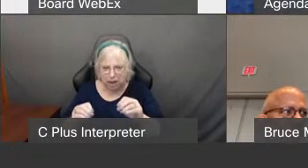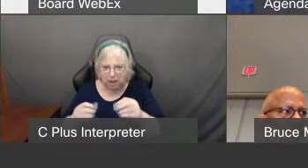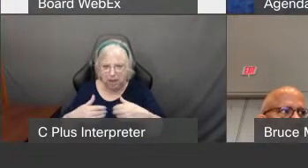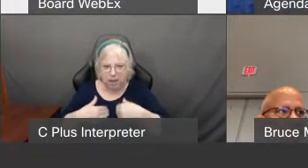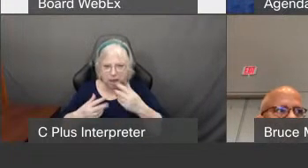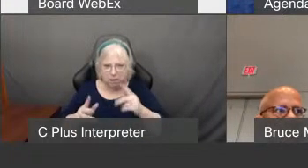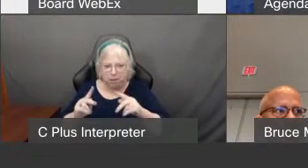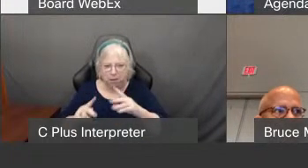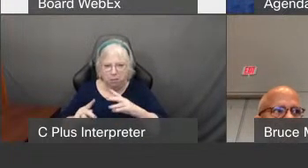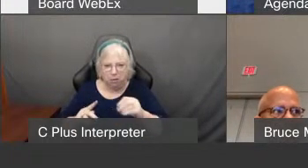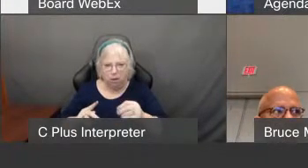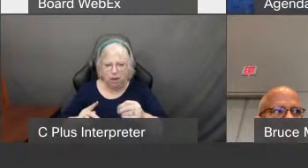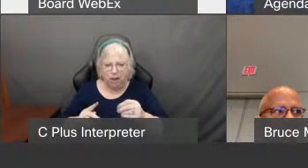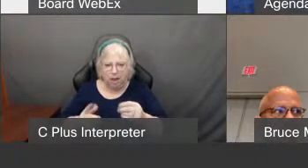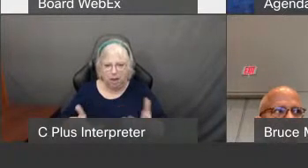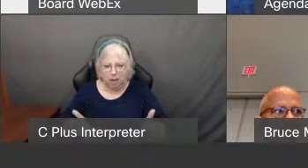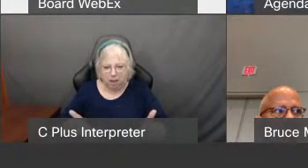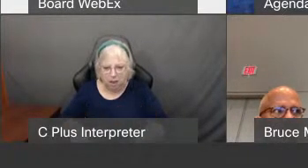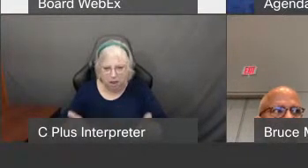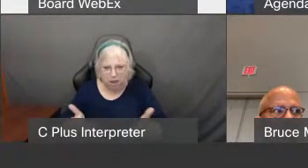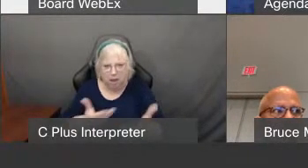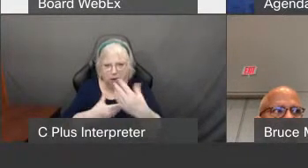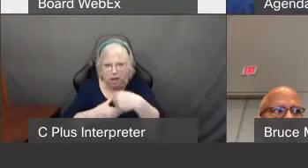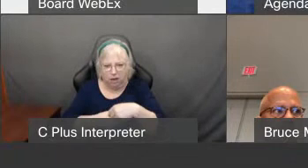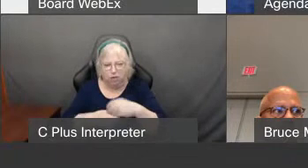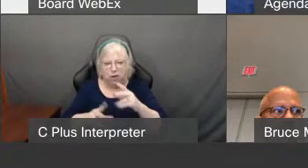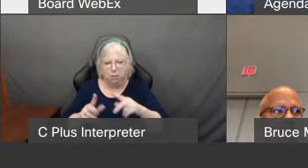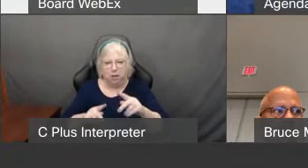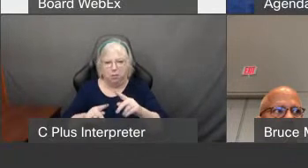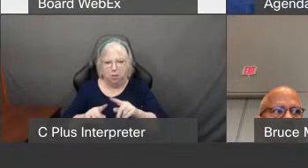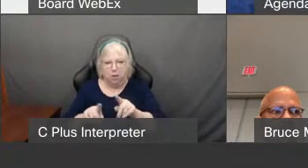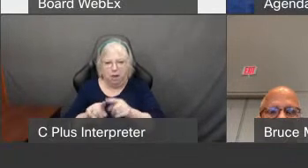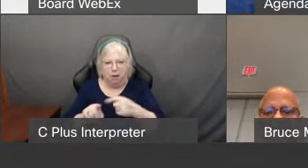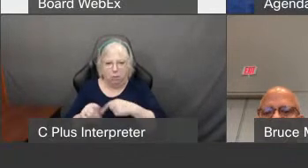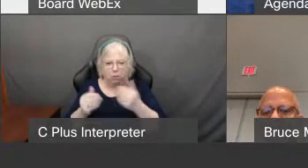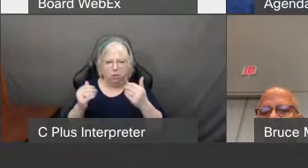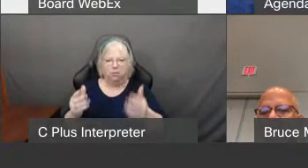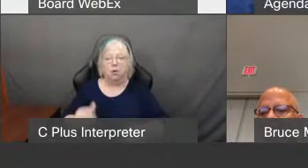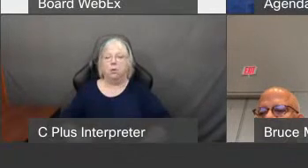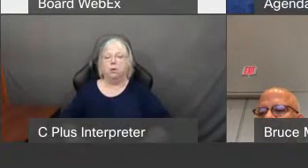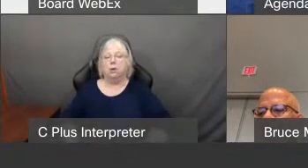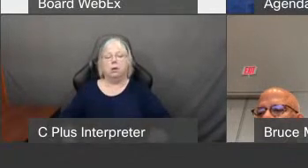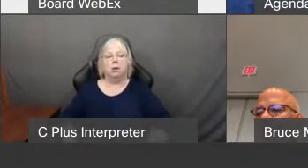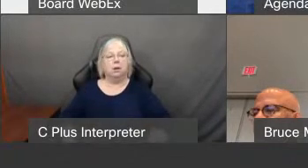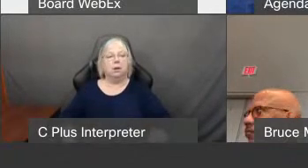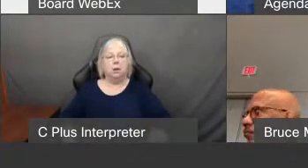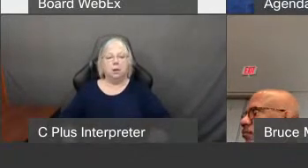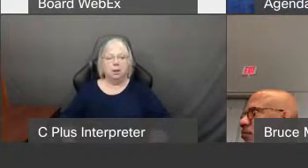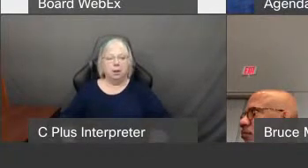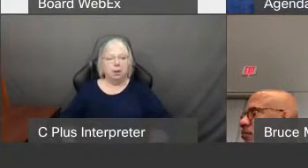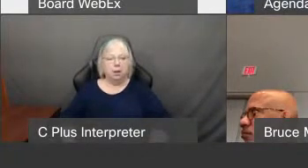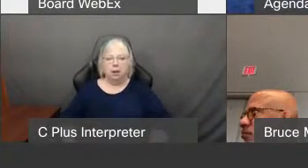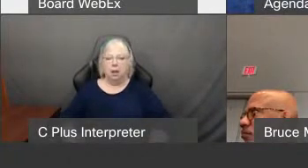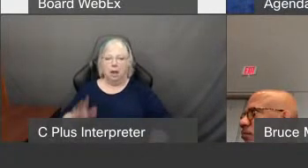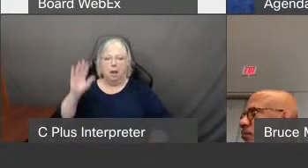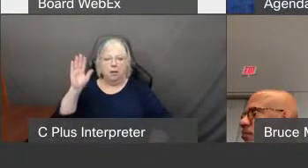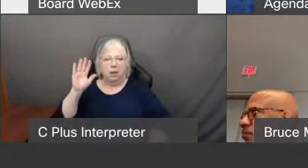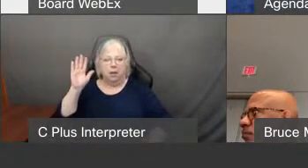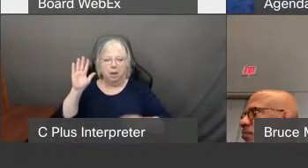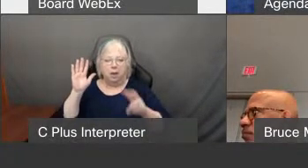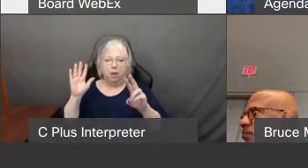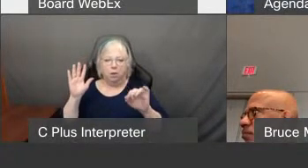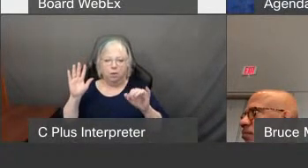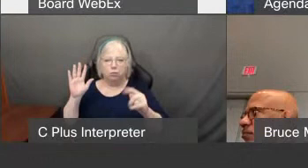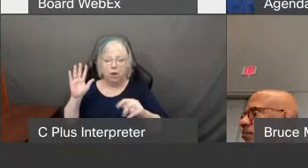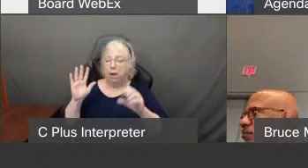them forward the way we say we do. Thank you so much. Mayor. Yes, ma'am. I left my hand up. I want to follow up.